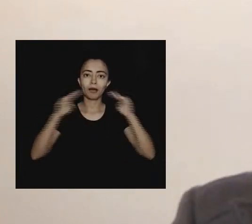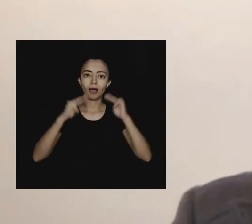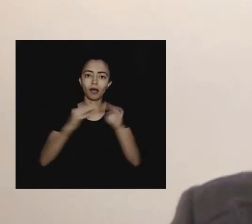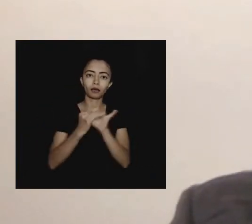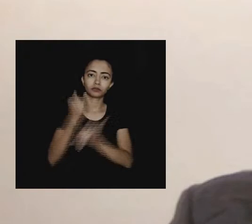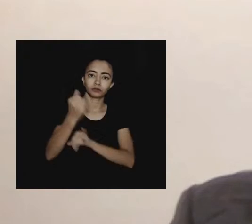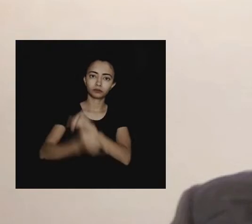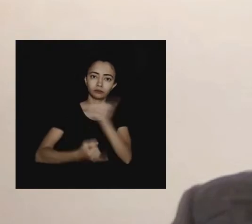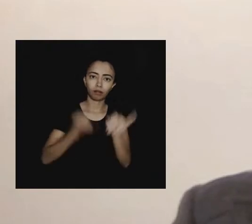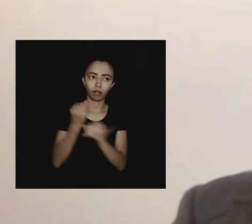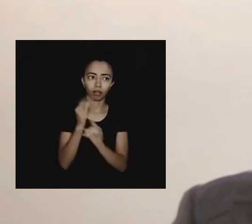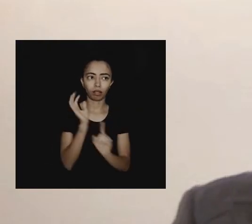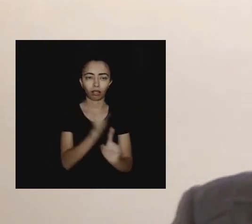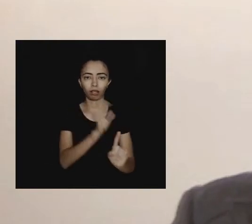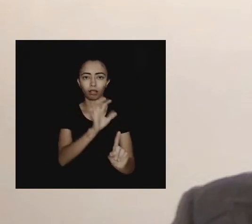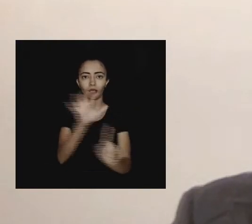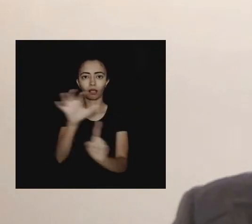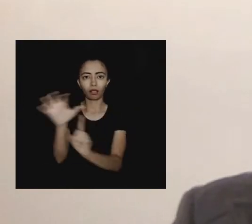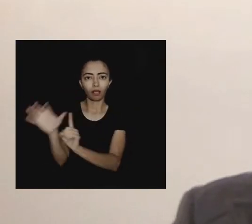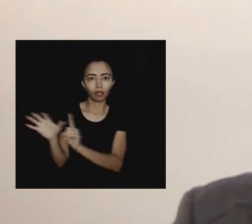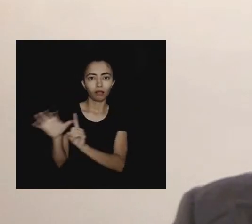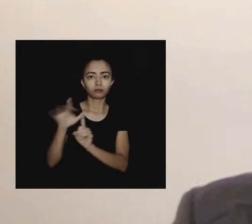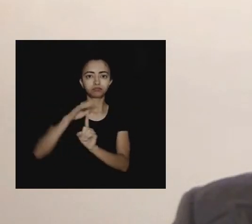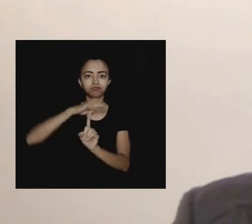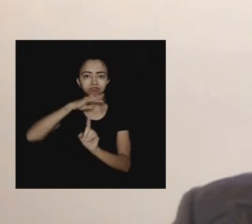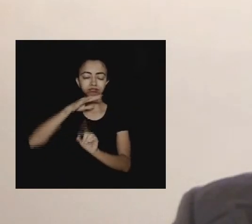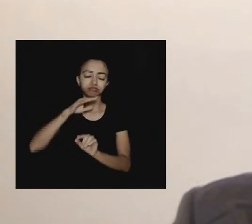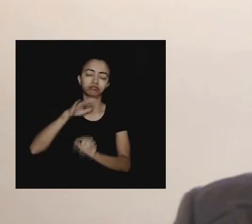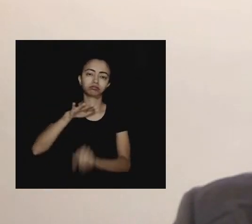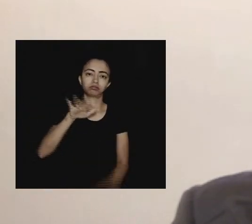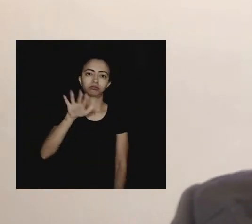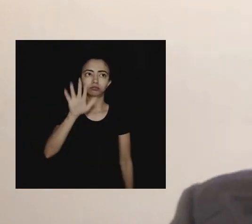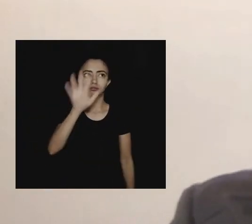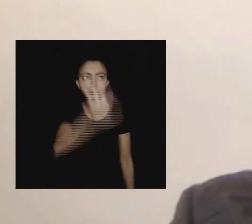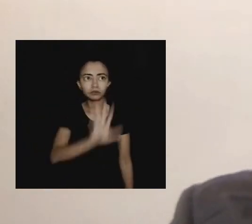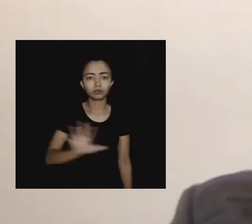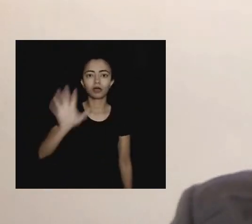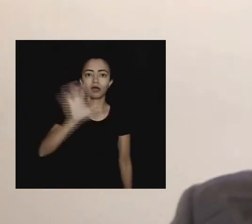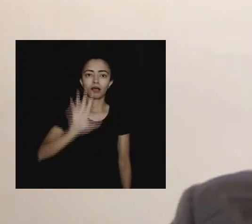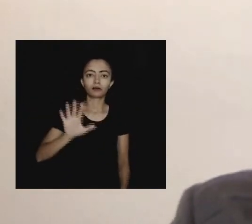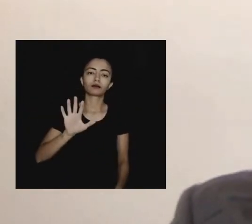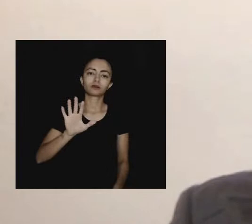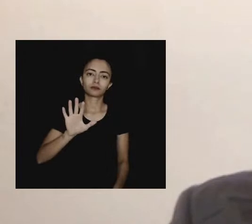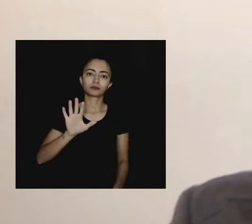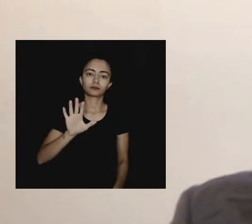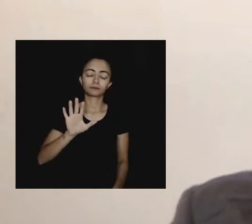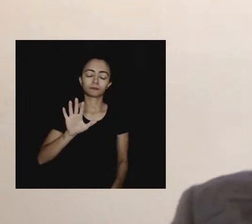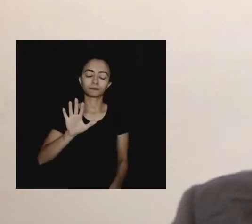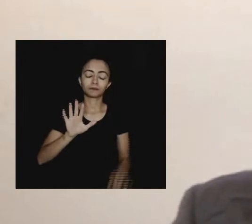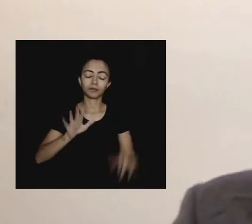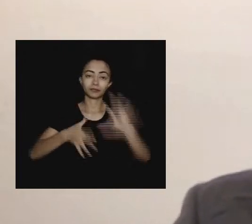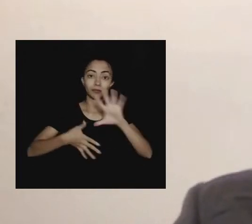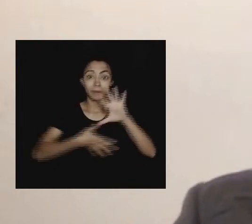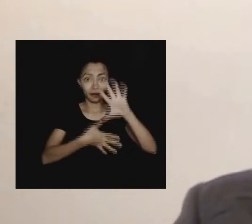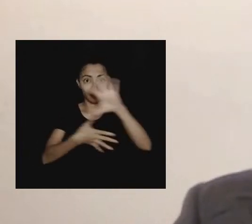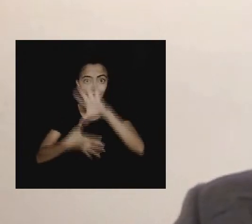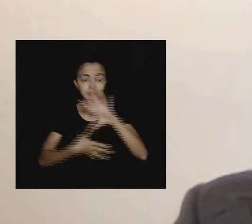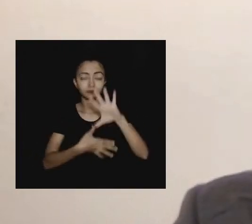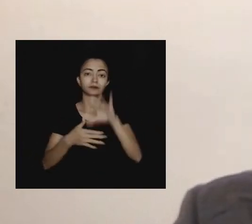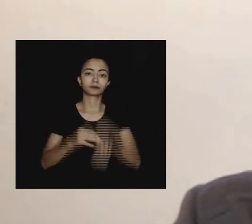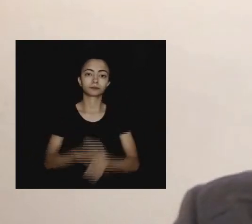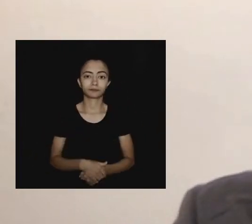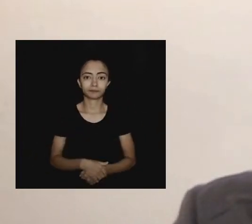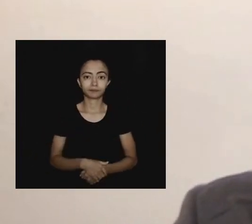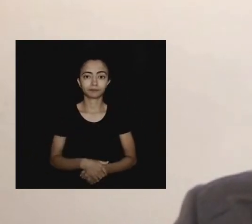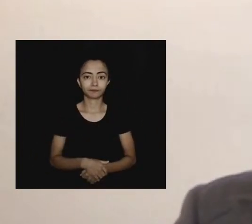and really disclosure, dissemination of this information in the Americas, and the role